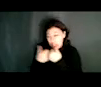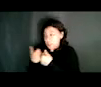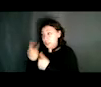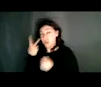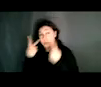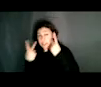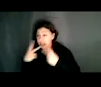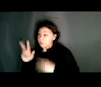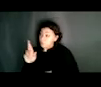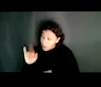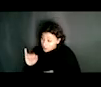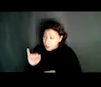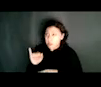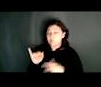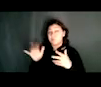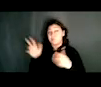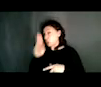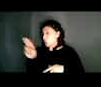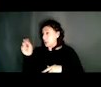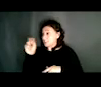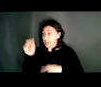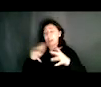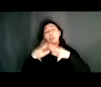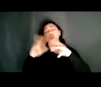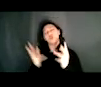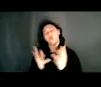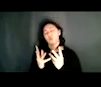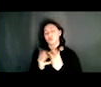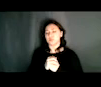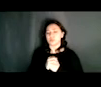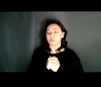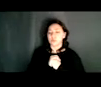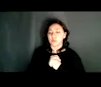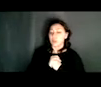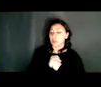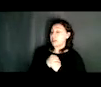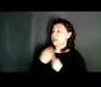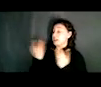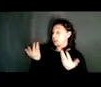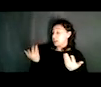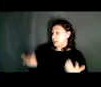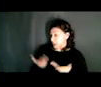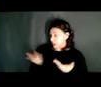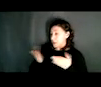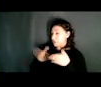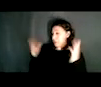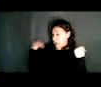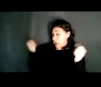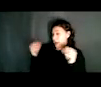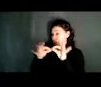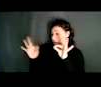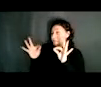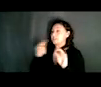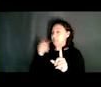States, and across the globe. And one of our mottos is that our students learn public health by doing public health. Teaching